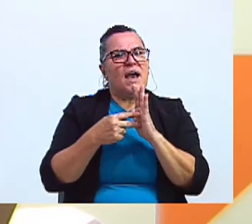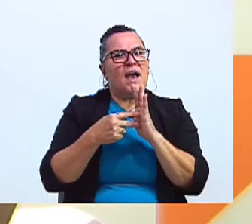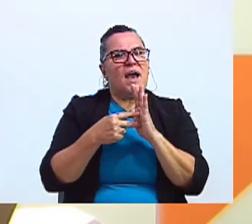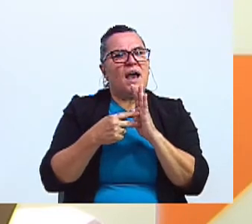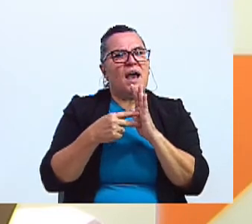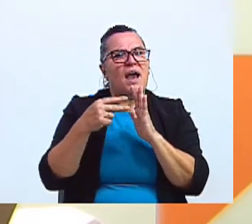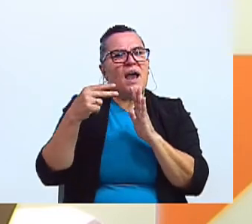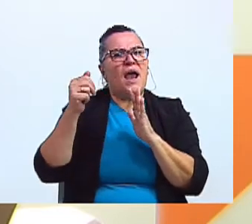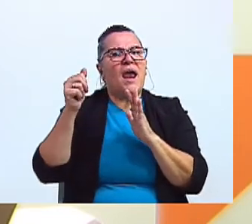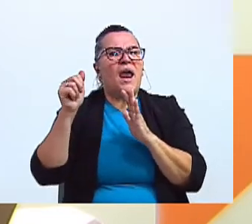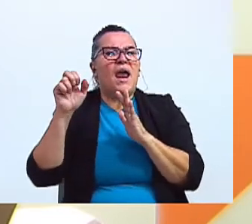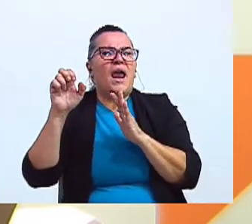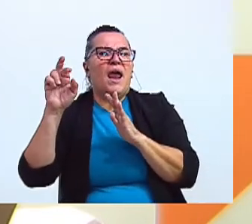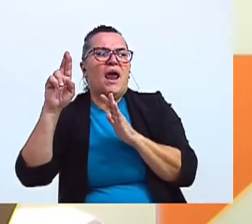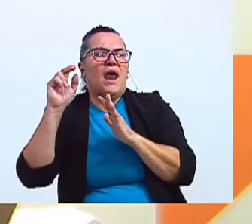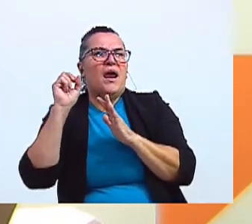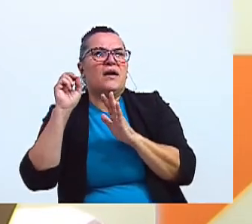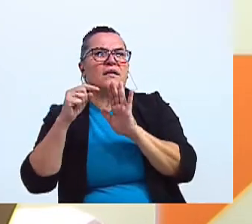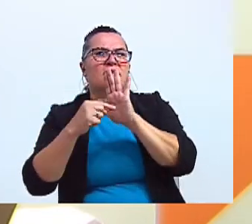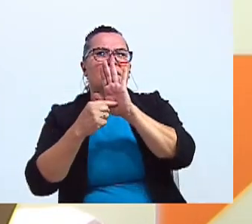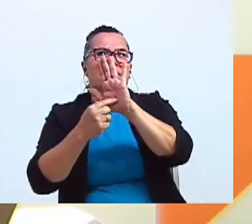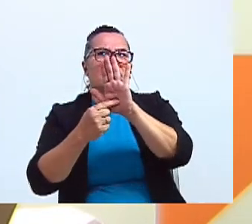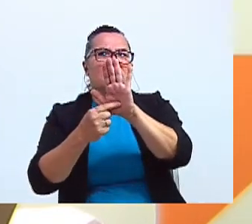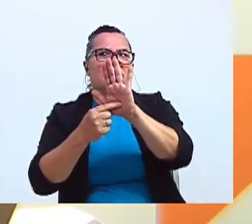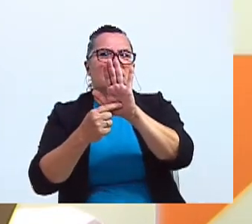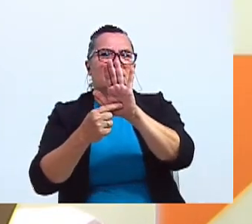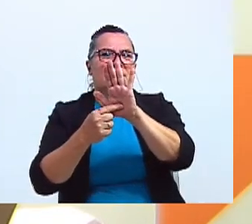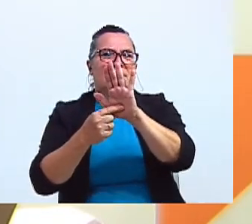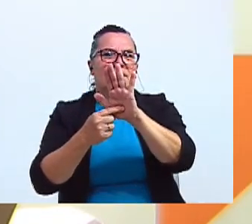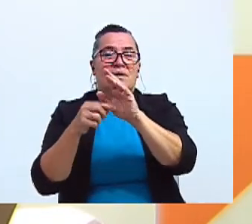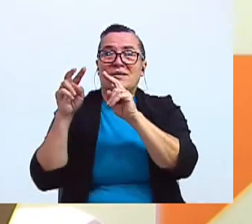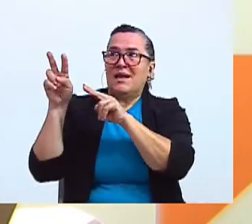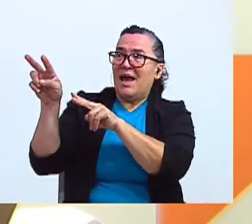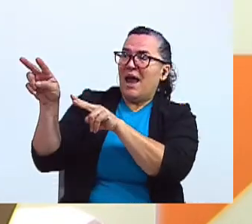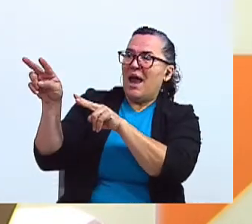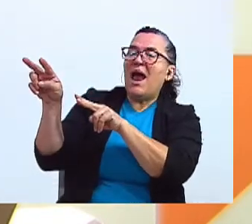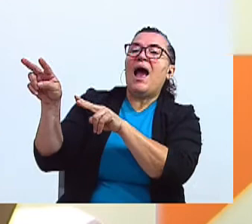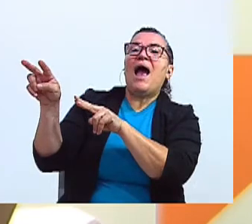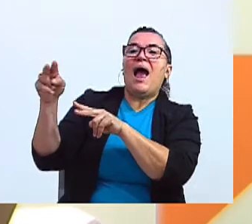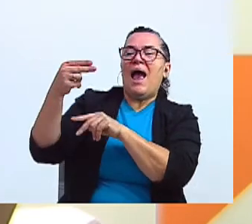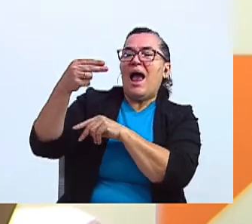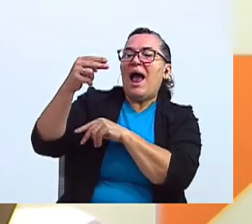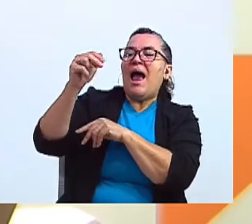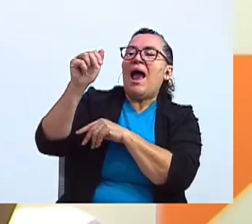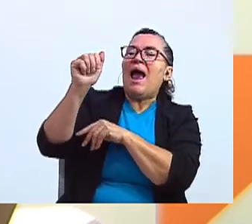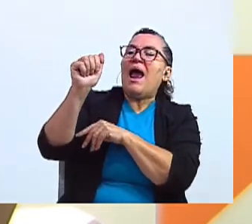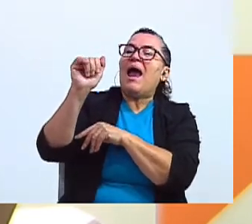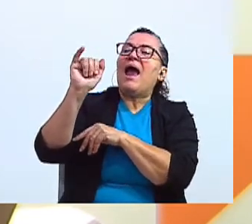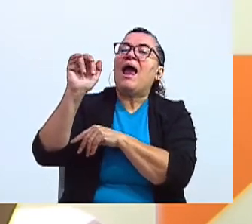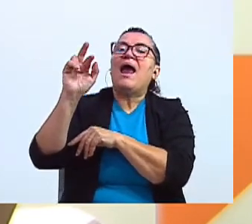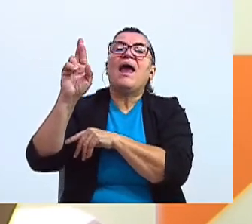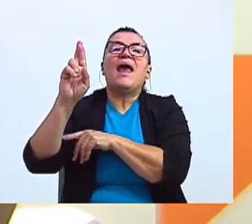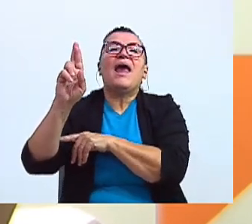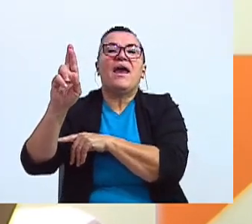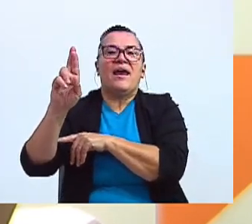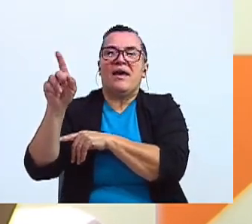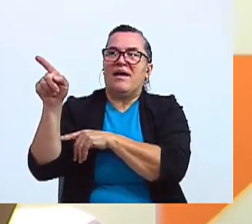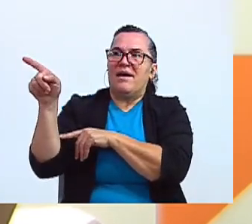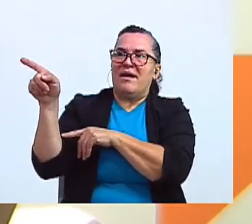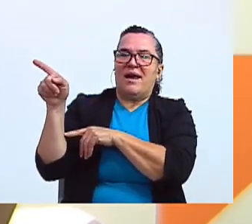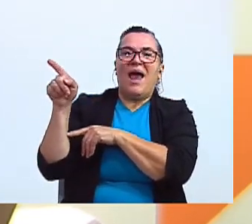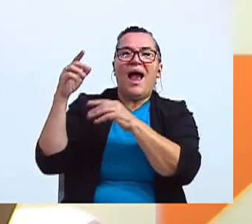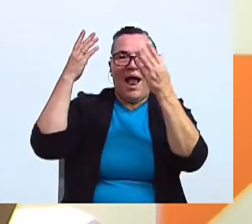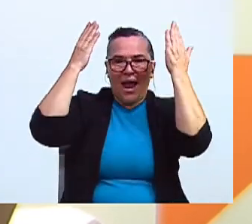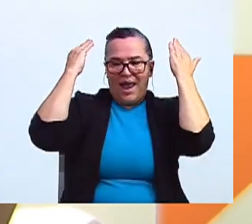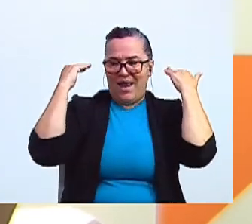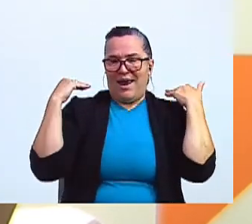with this picture, with picture number 12, you are going to suppose what are herds. Okay, so it says